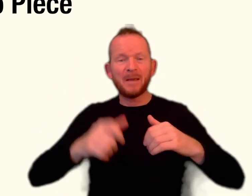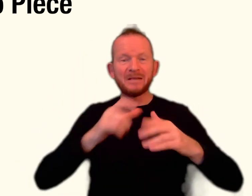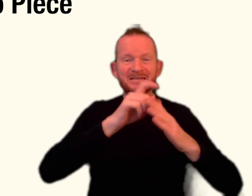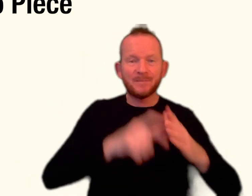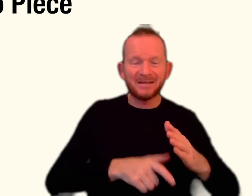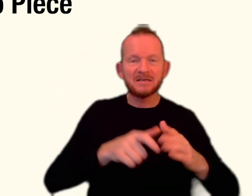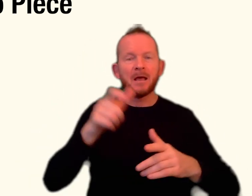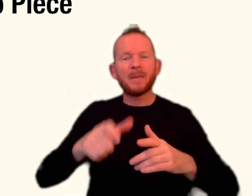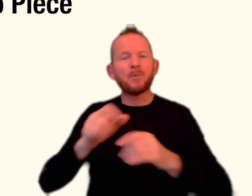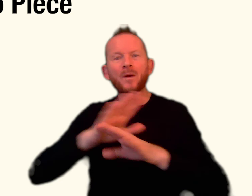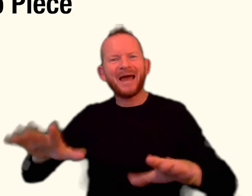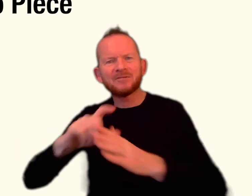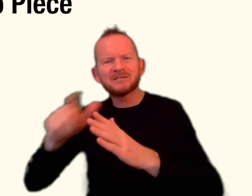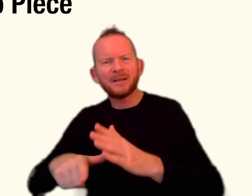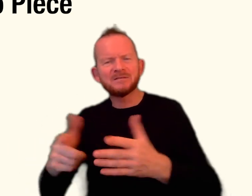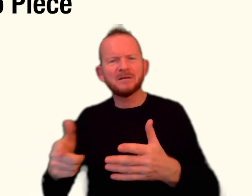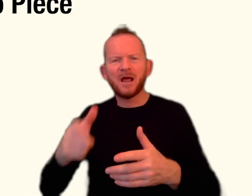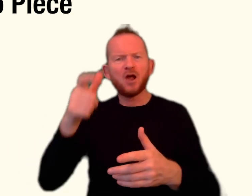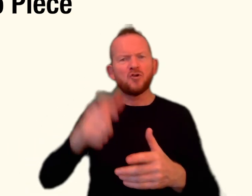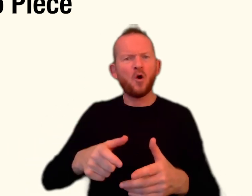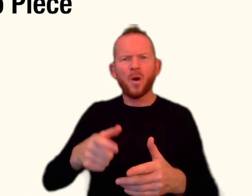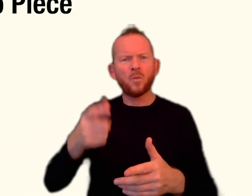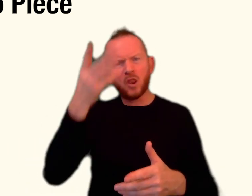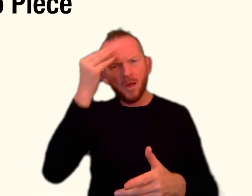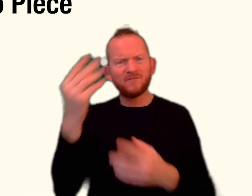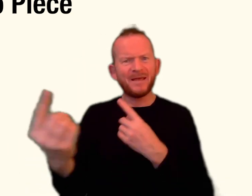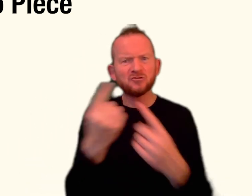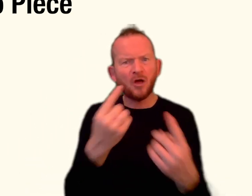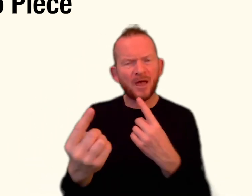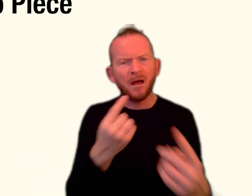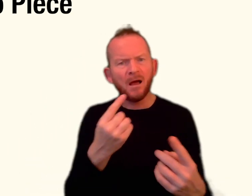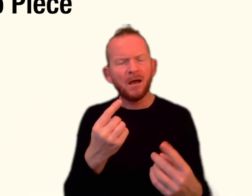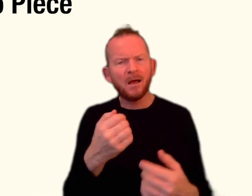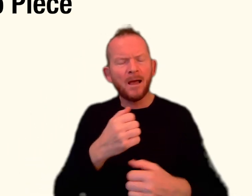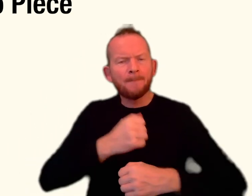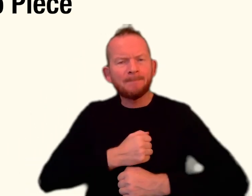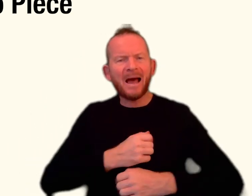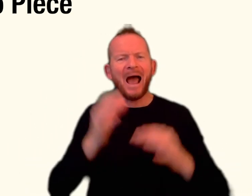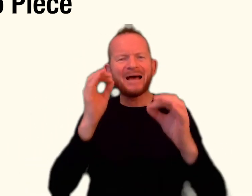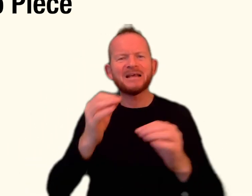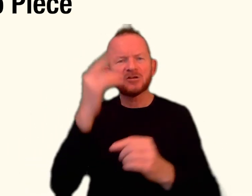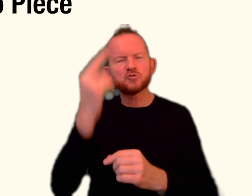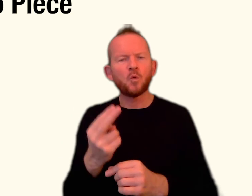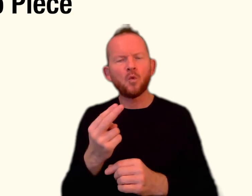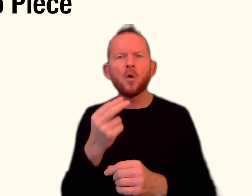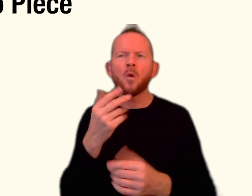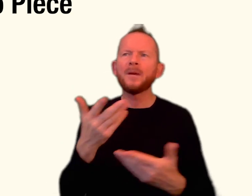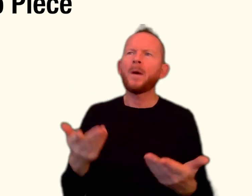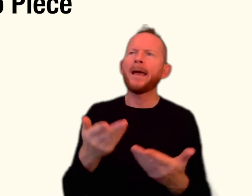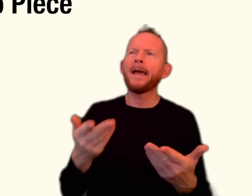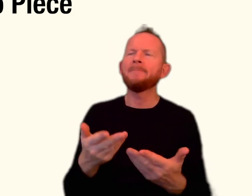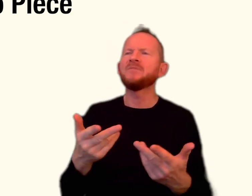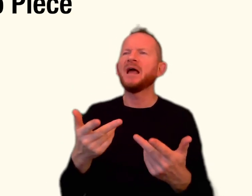and people without disabilities, then nobody will learn from each other. My ideal school would be where it